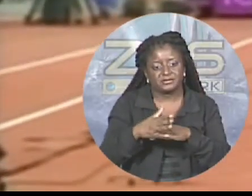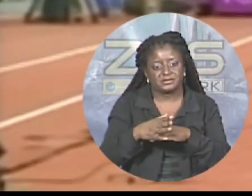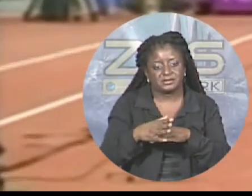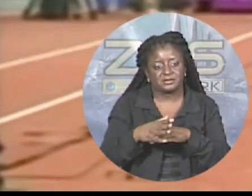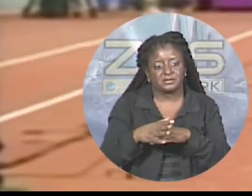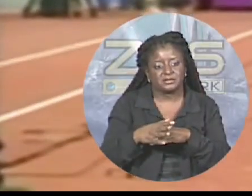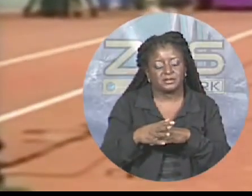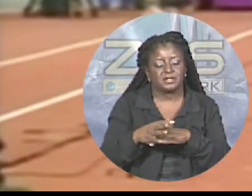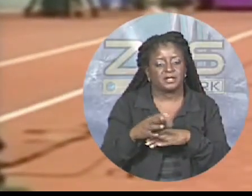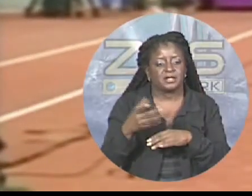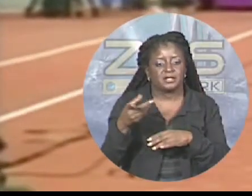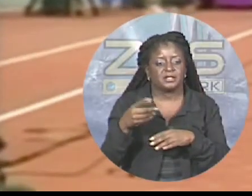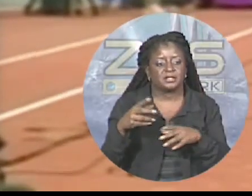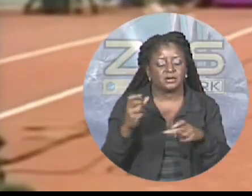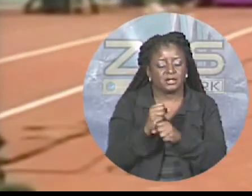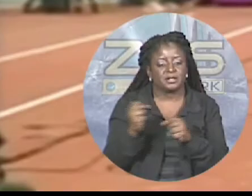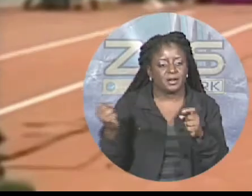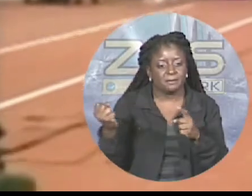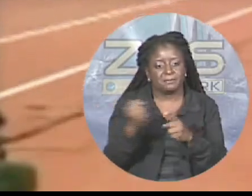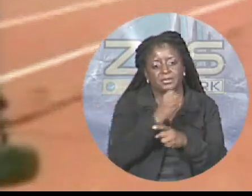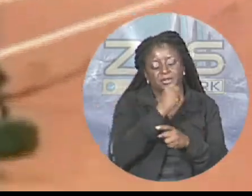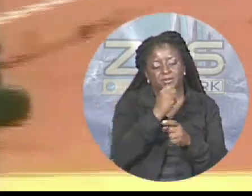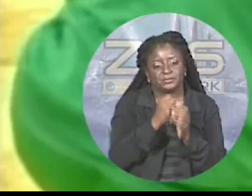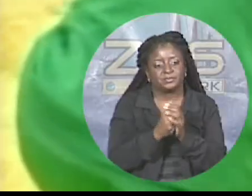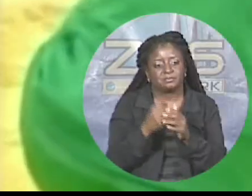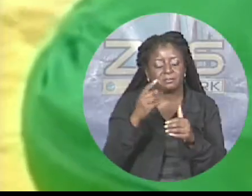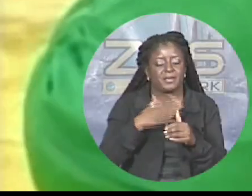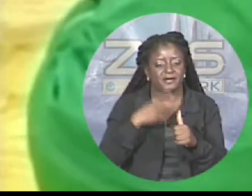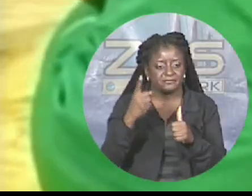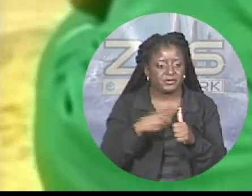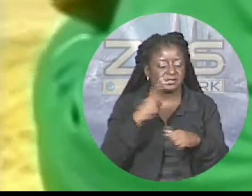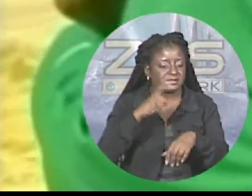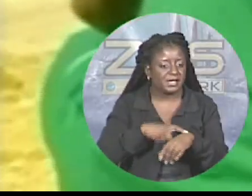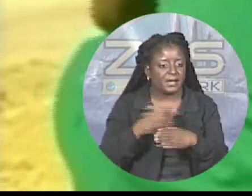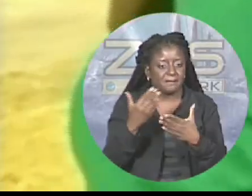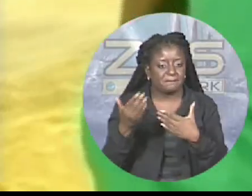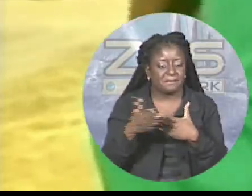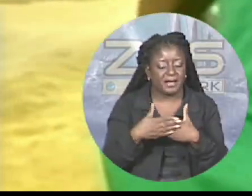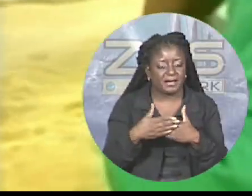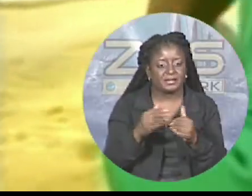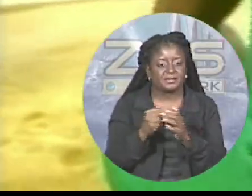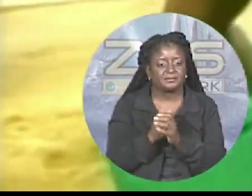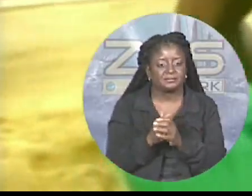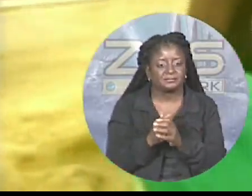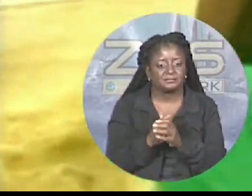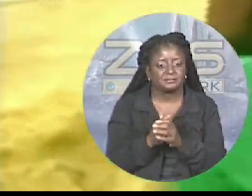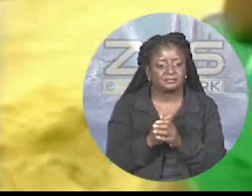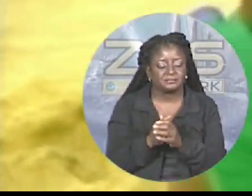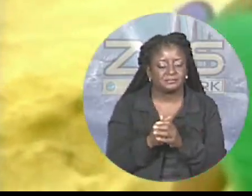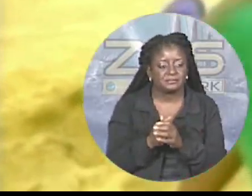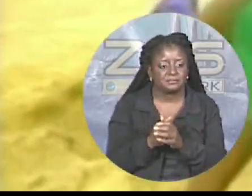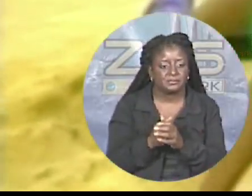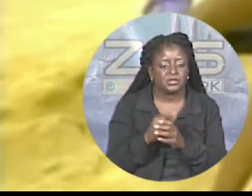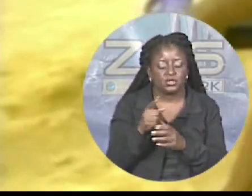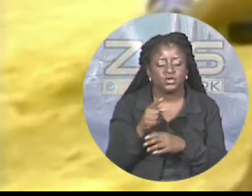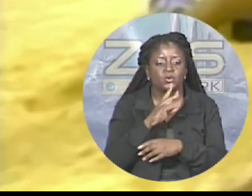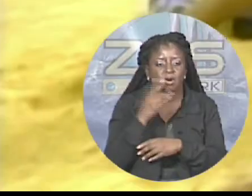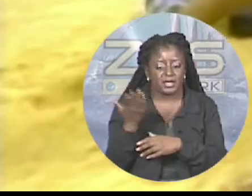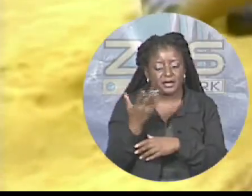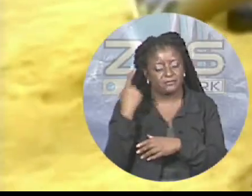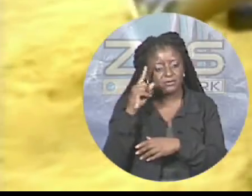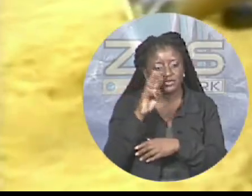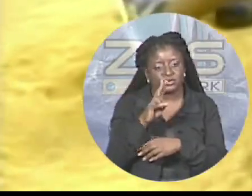back. Yeah, first time back since the injury. Any plans to go and see like the doctor and those that help you? You were here for like 2 or 3 weeks